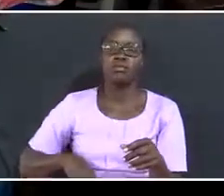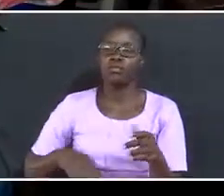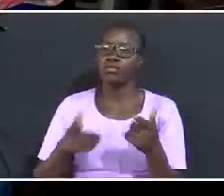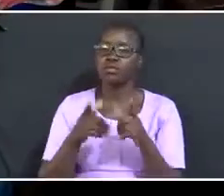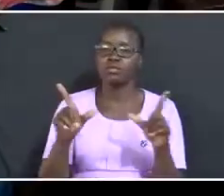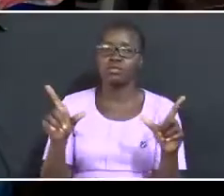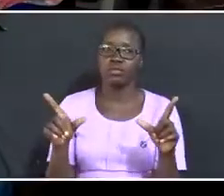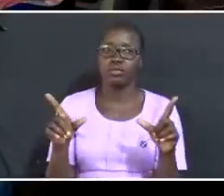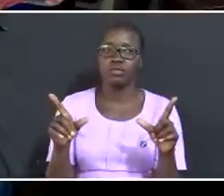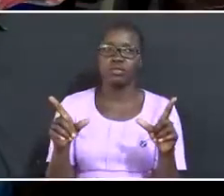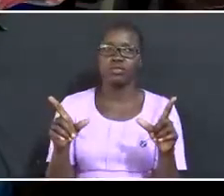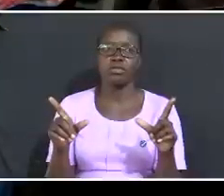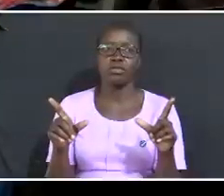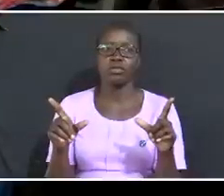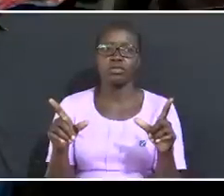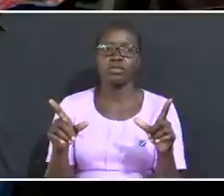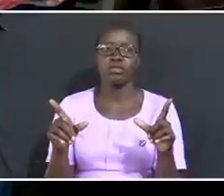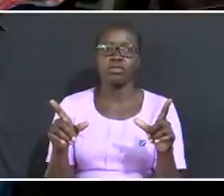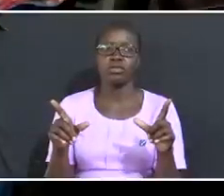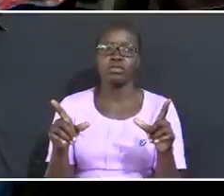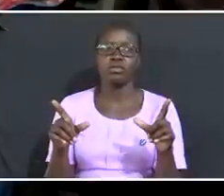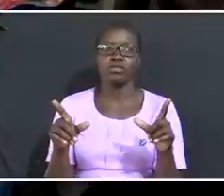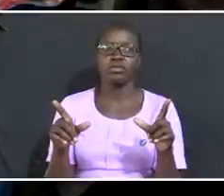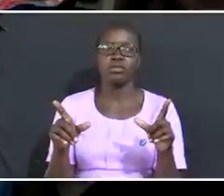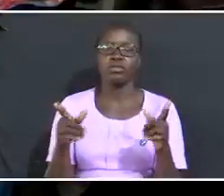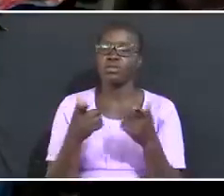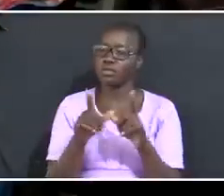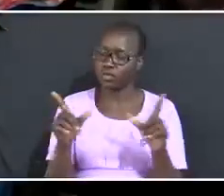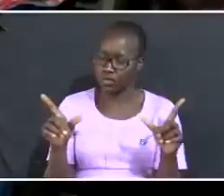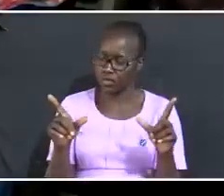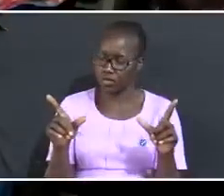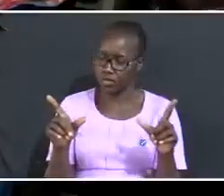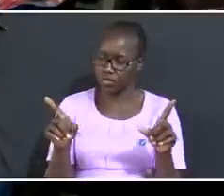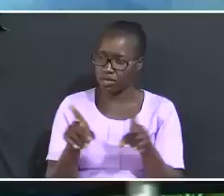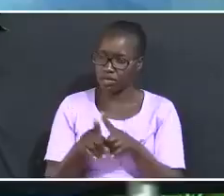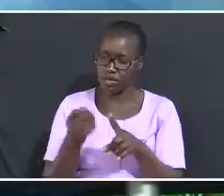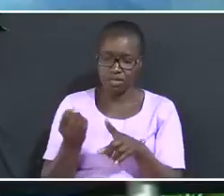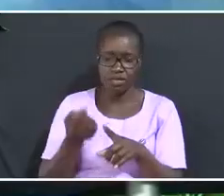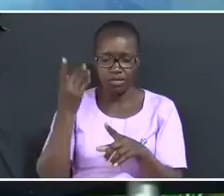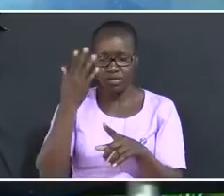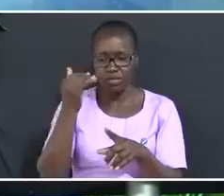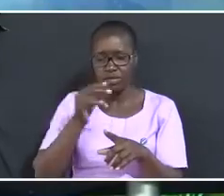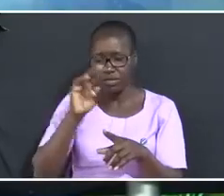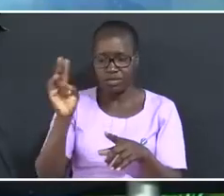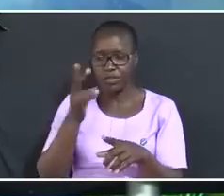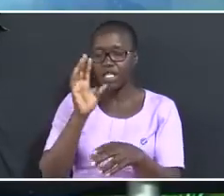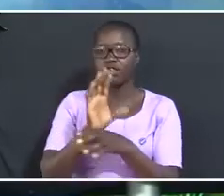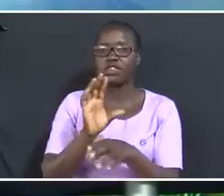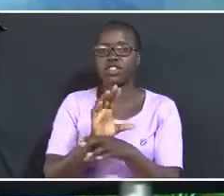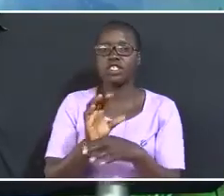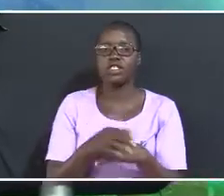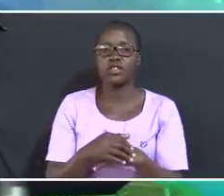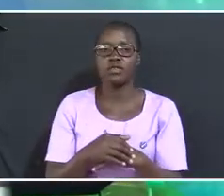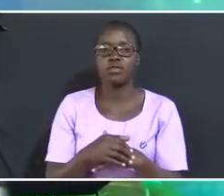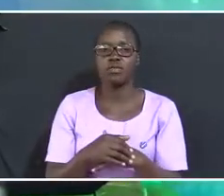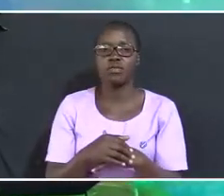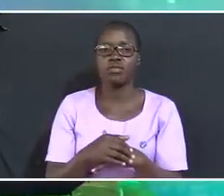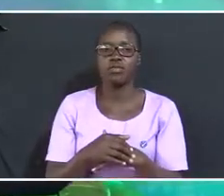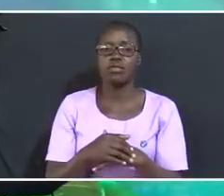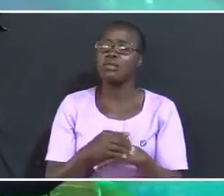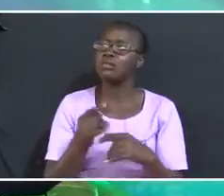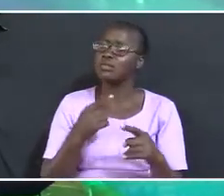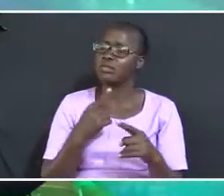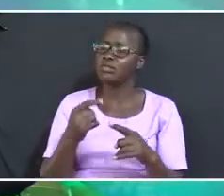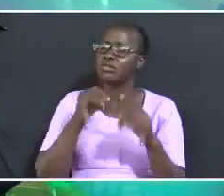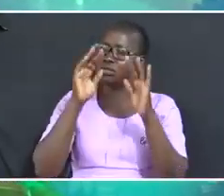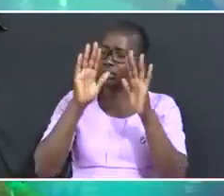liberty, or liberty as understood by the Seventh-day Adventist Church. It's so